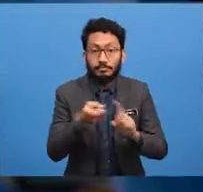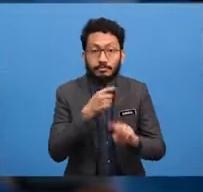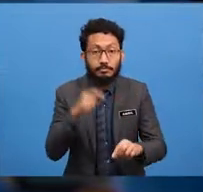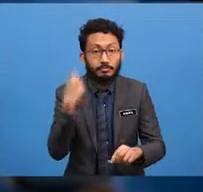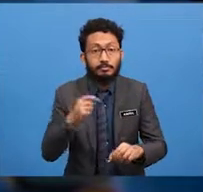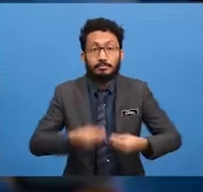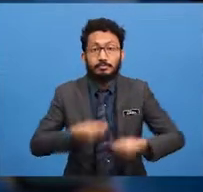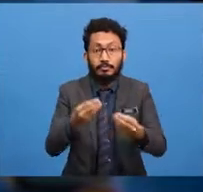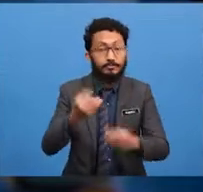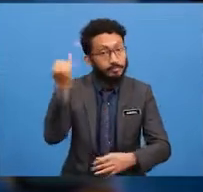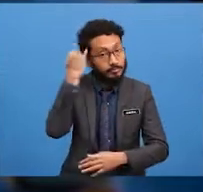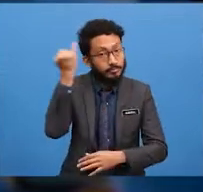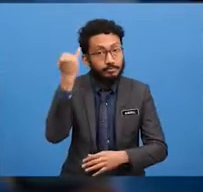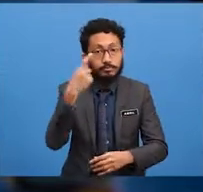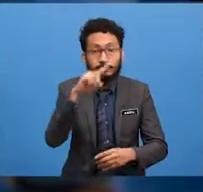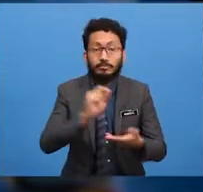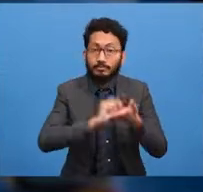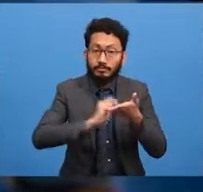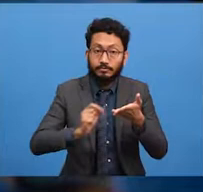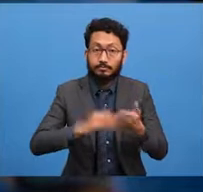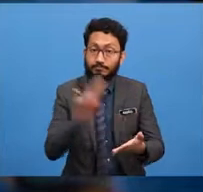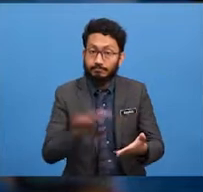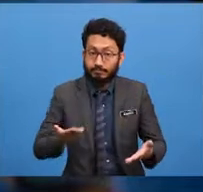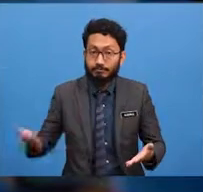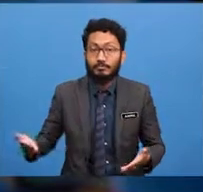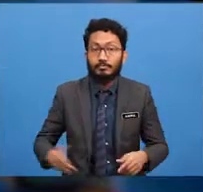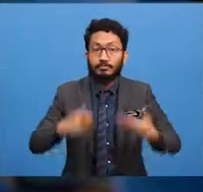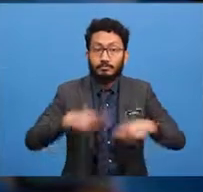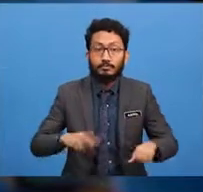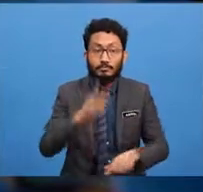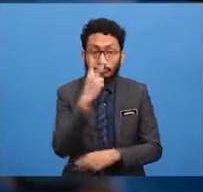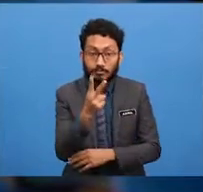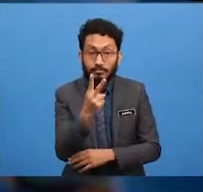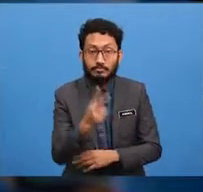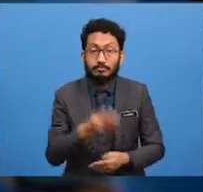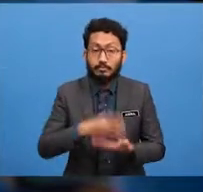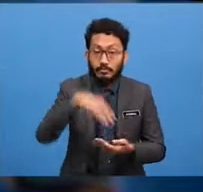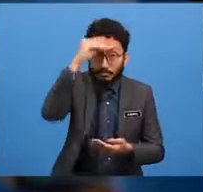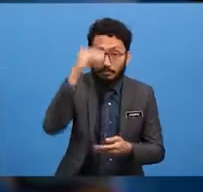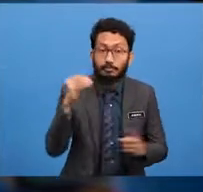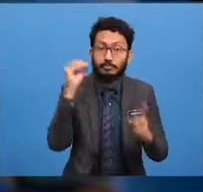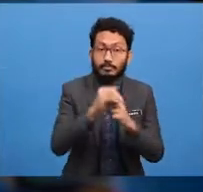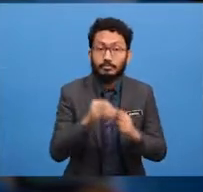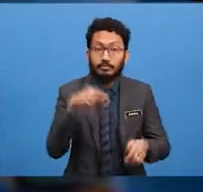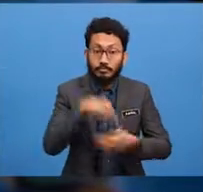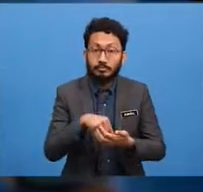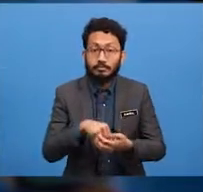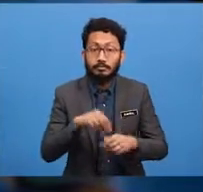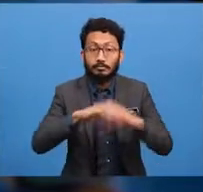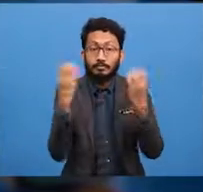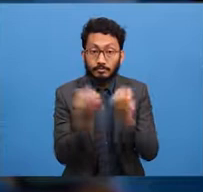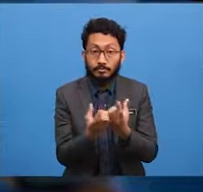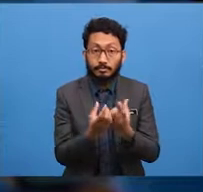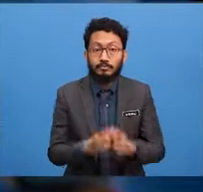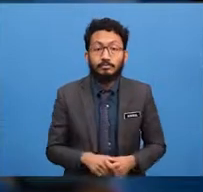you ideas for writing something. So let's look at the learning objectives for this lesson so that you